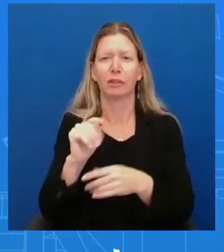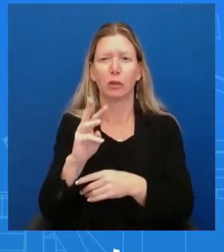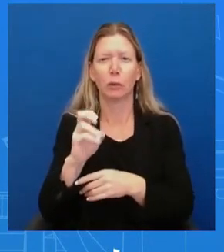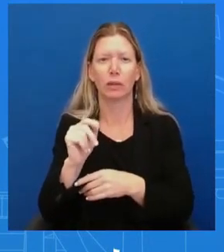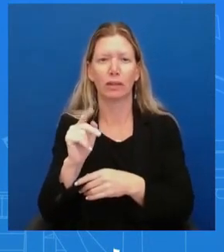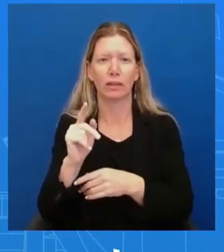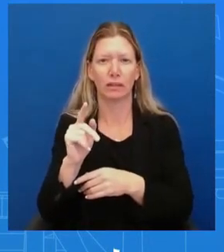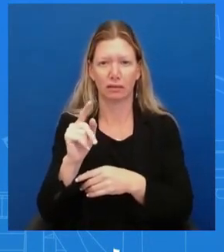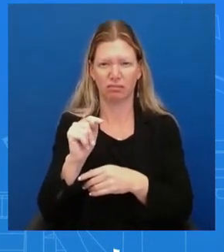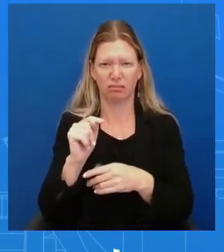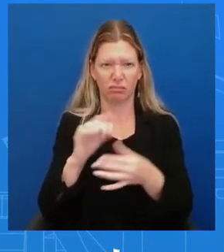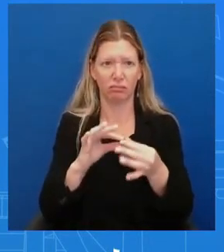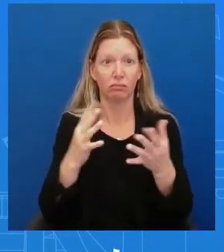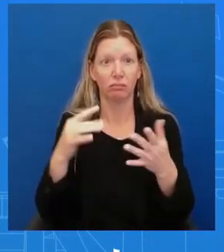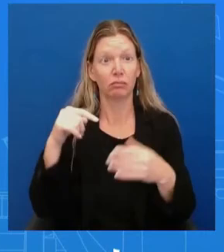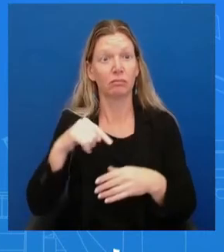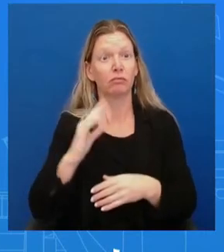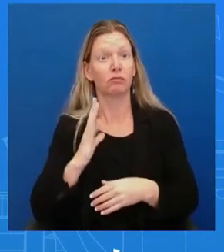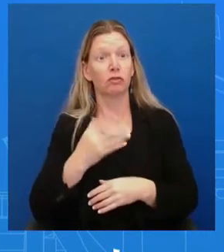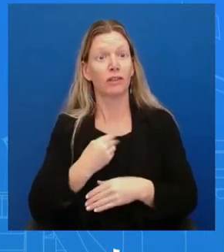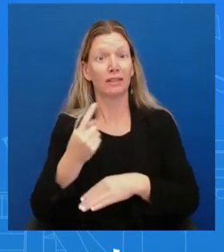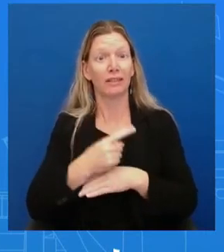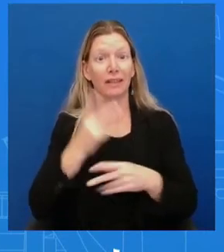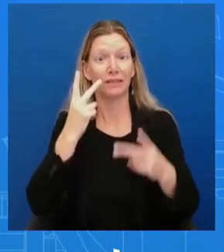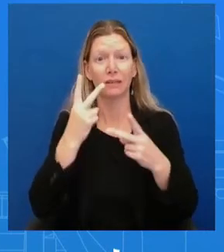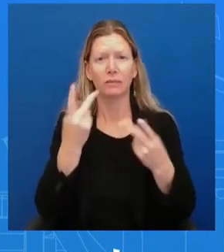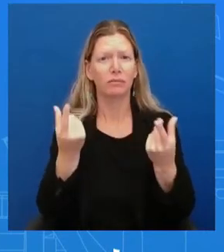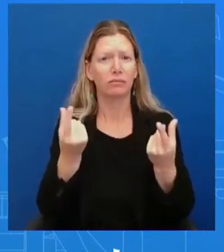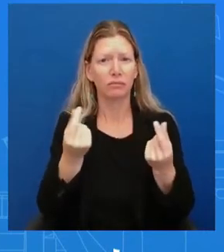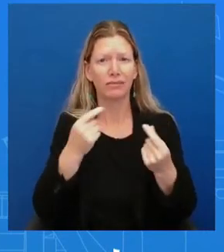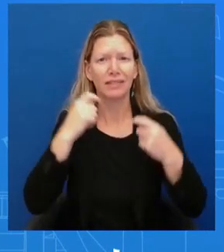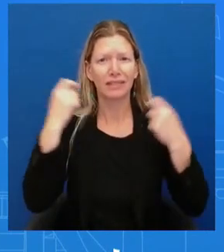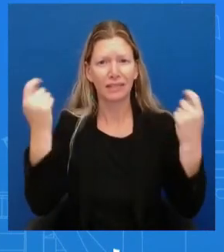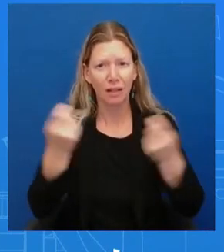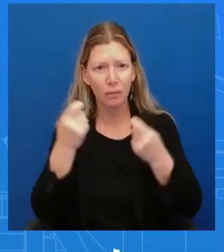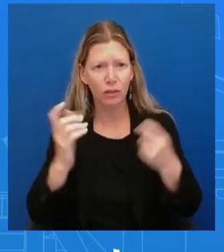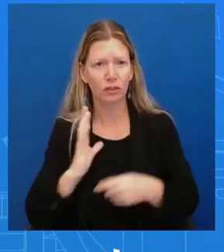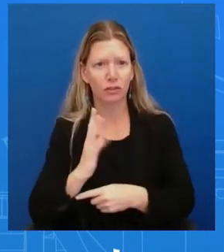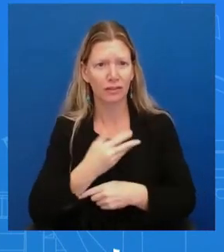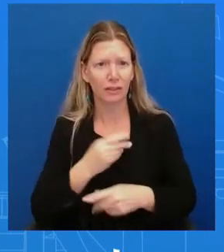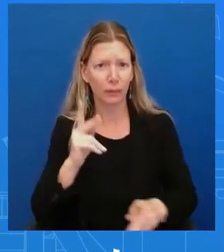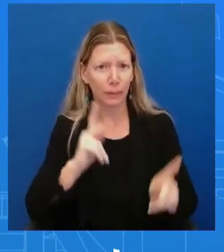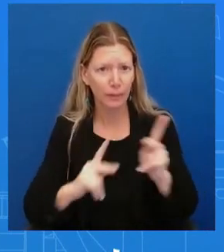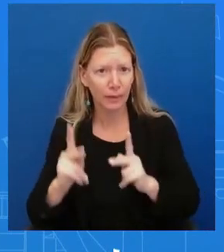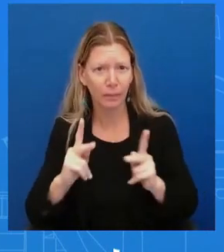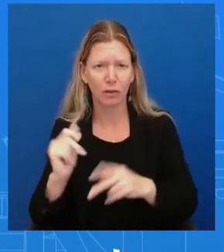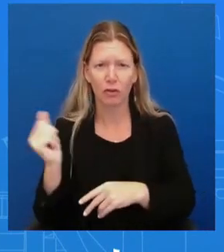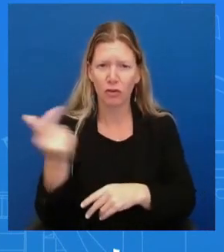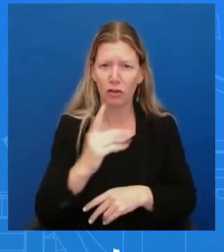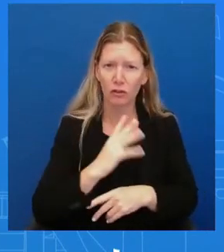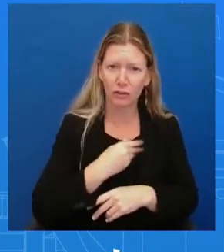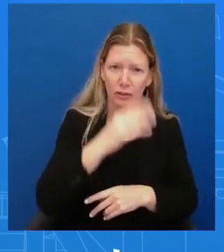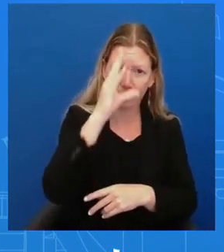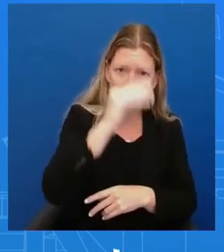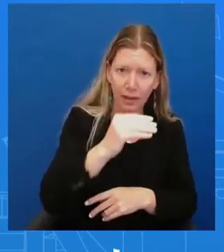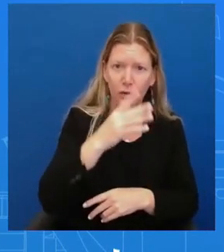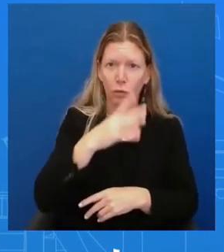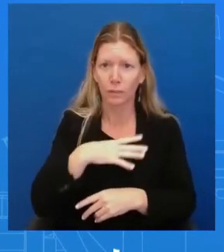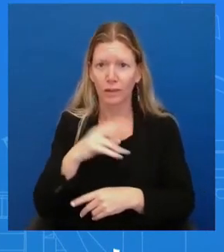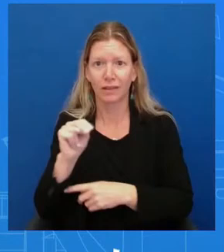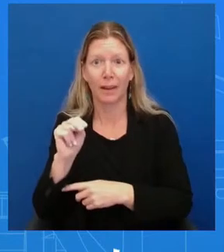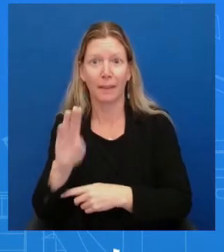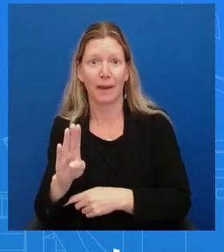the transgender men, women, and non-binary folk, we see you and stand with you. President Biden will never abuse his